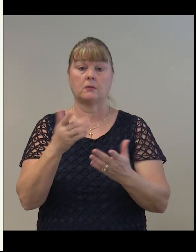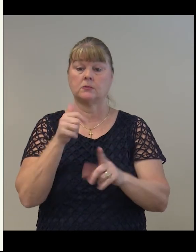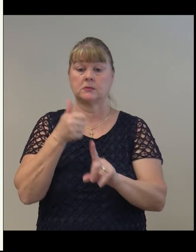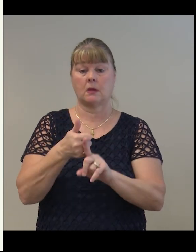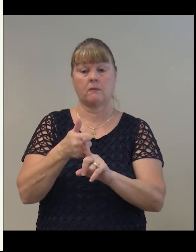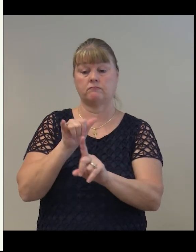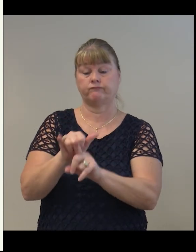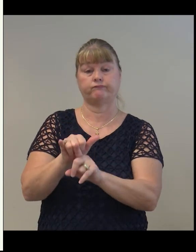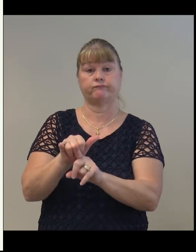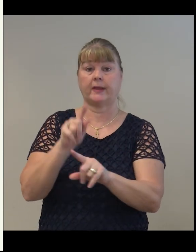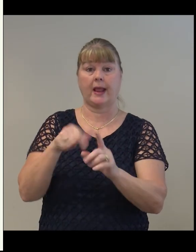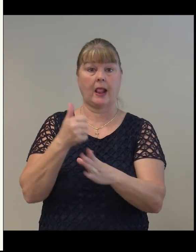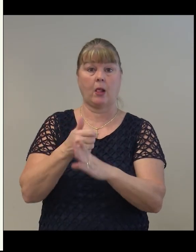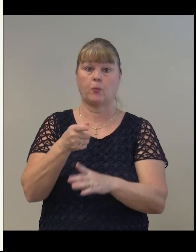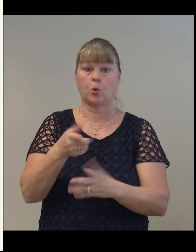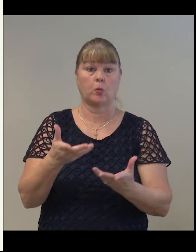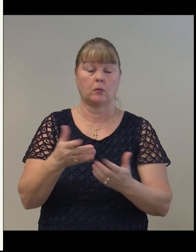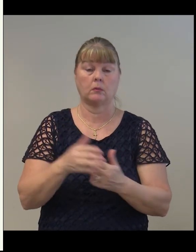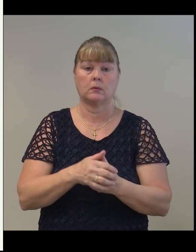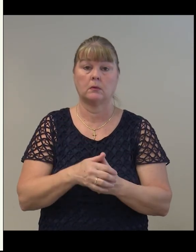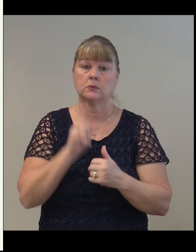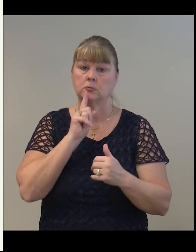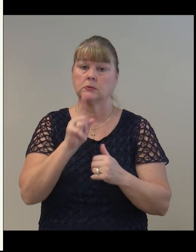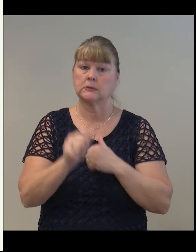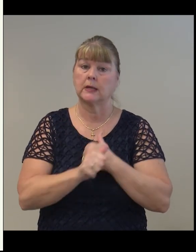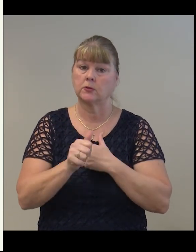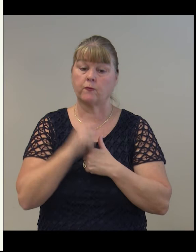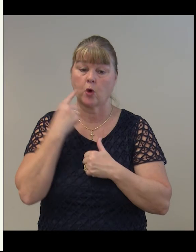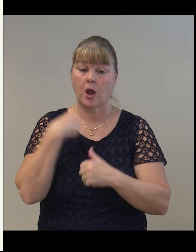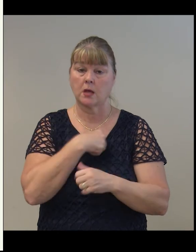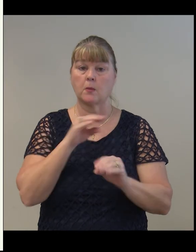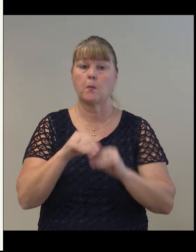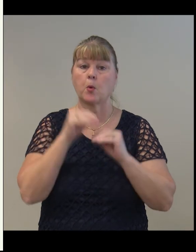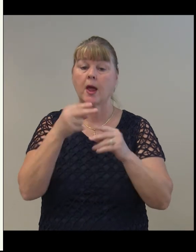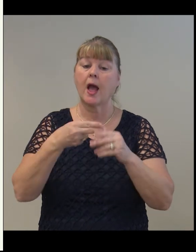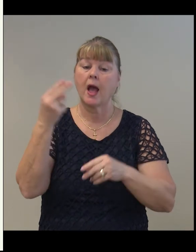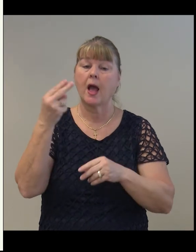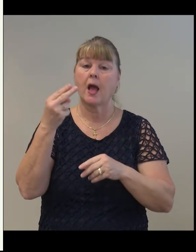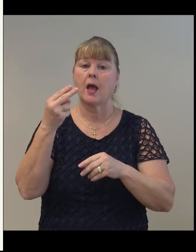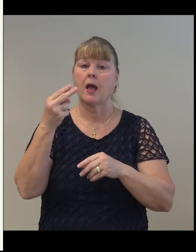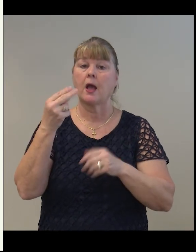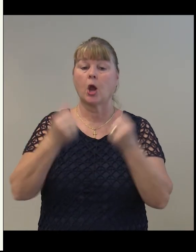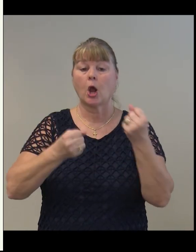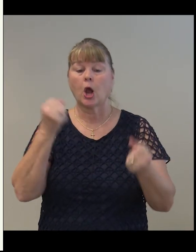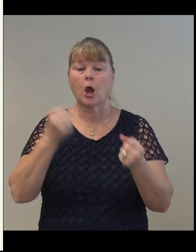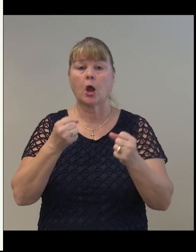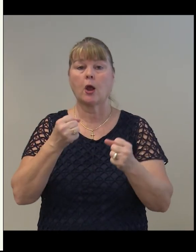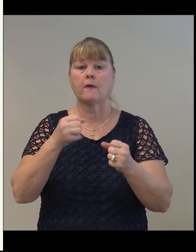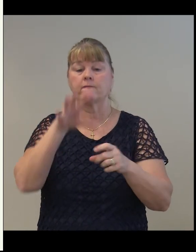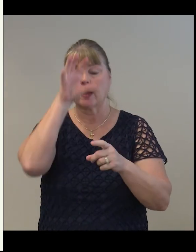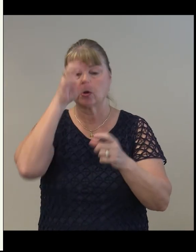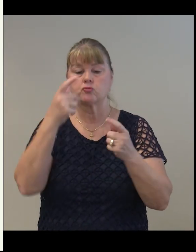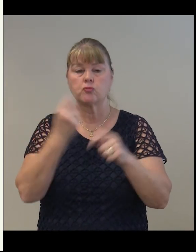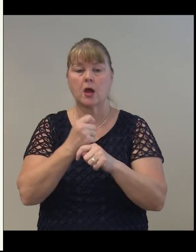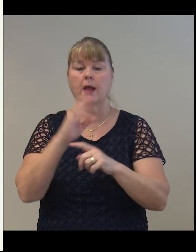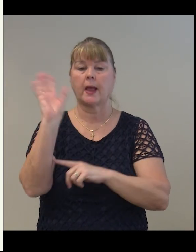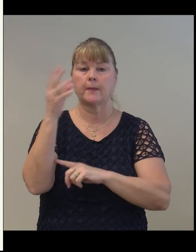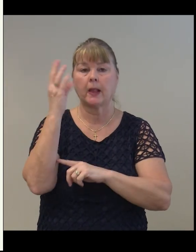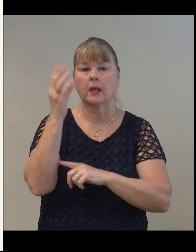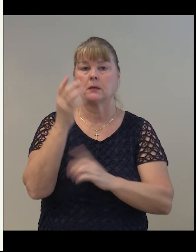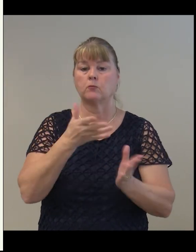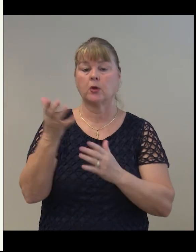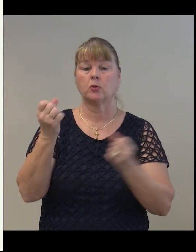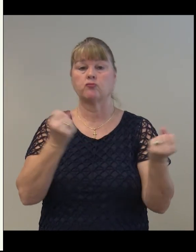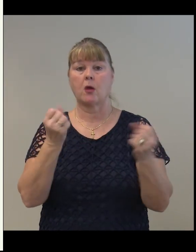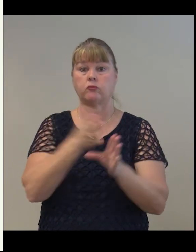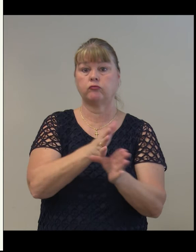could very well be on your own. It's so incredibly dangerous for us to put these high-profile vehicles out on the road, such as an